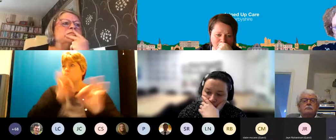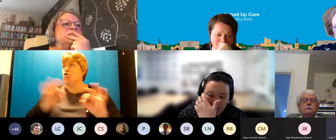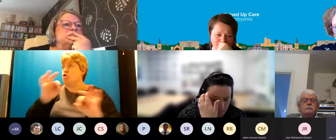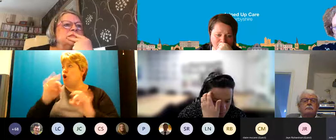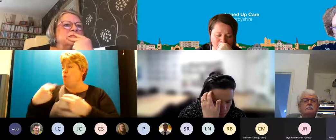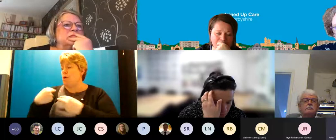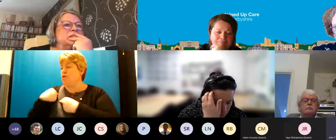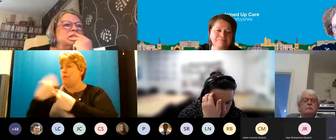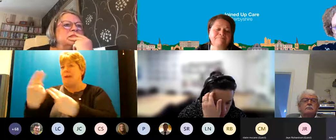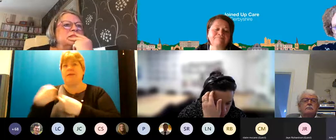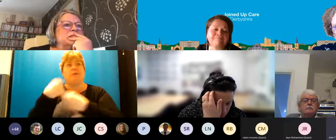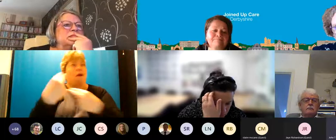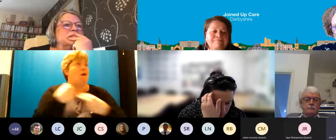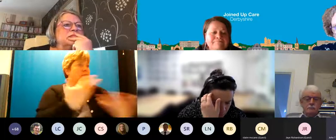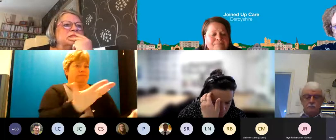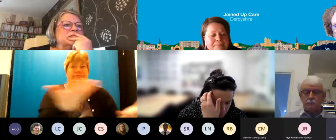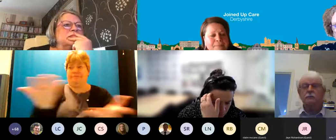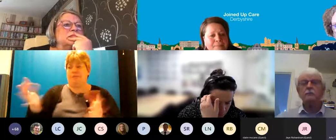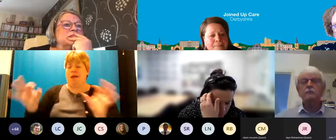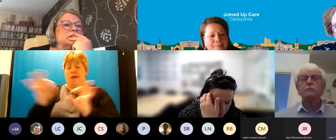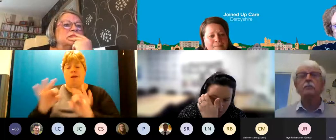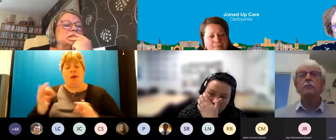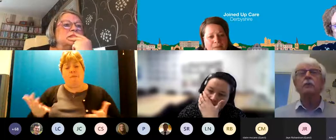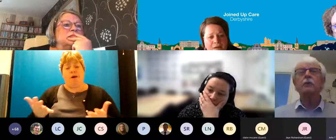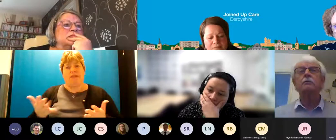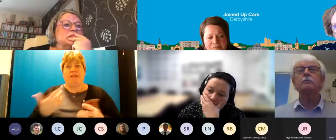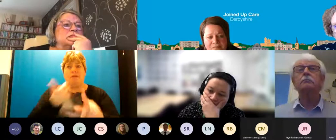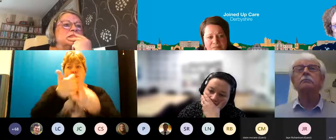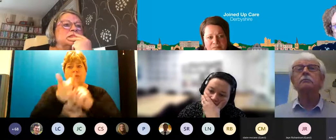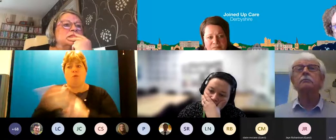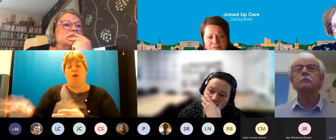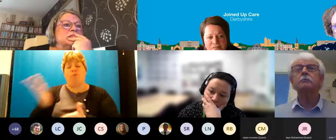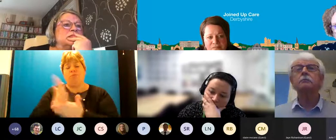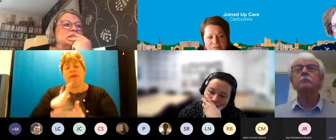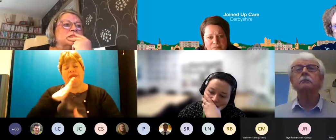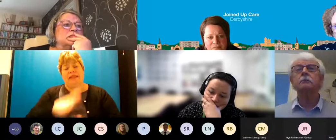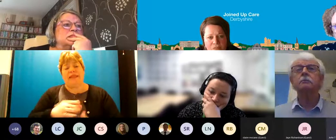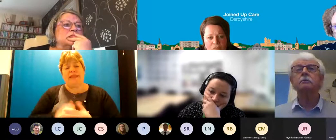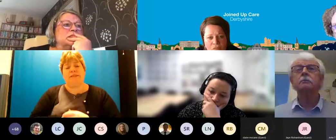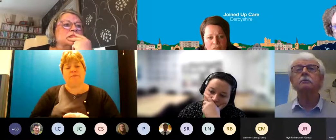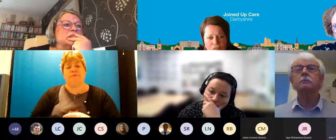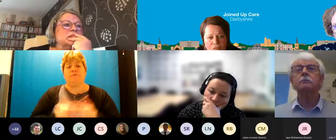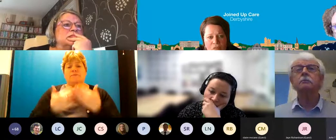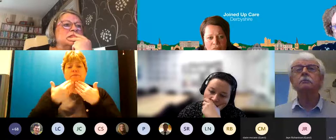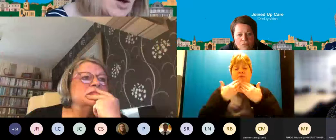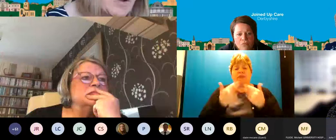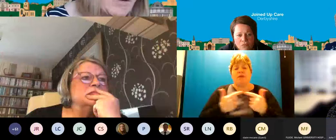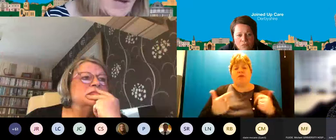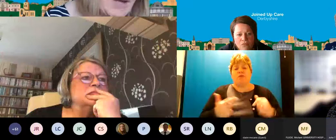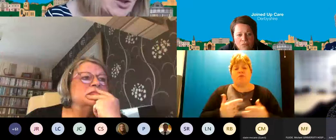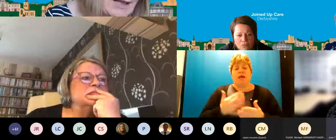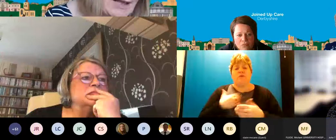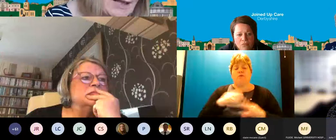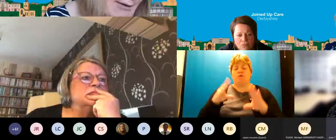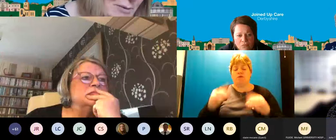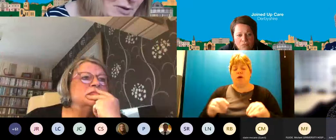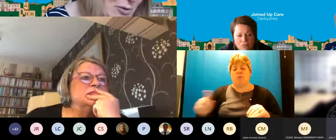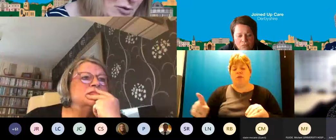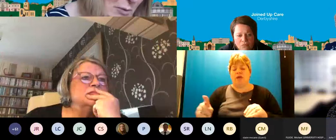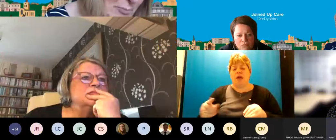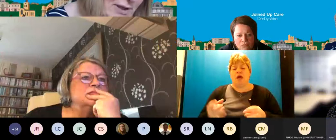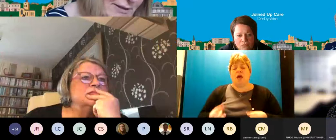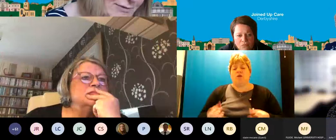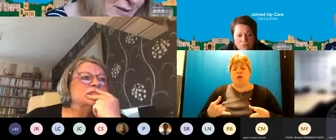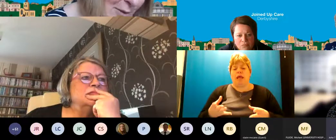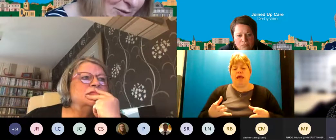any of these patients on to for the support that they actually really need thank you ever so much i'm just going to stop you there just to allow